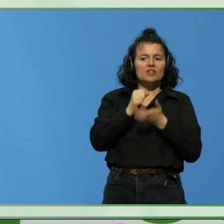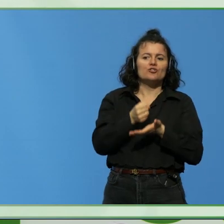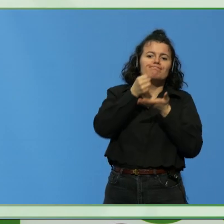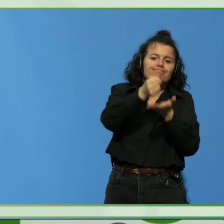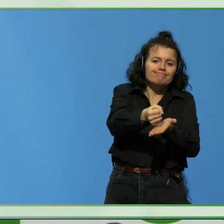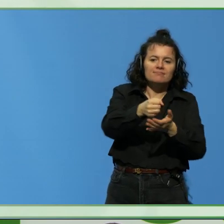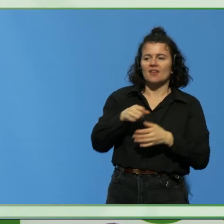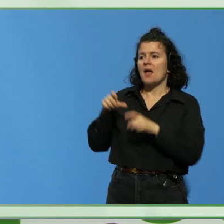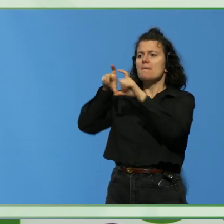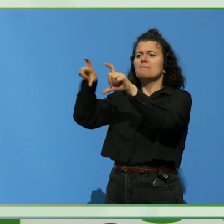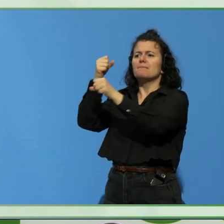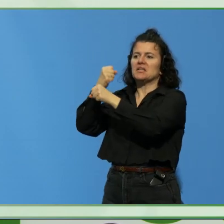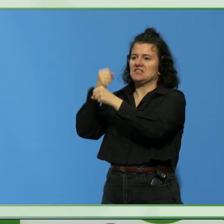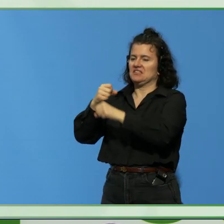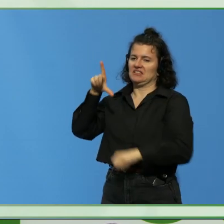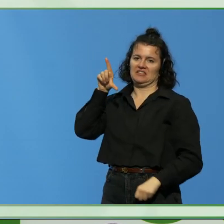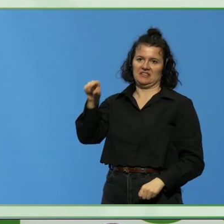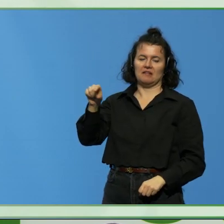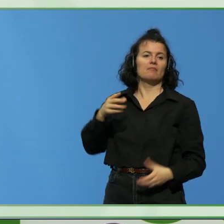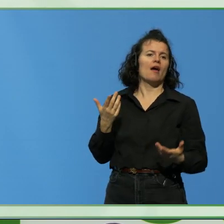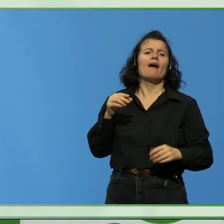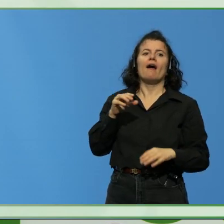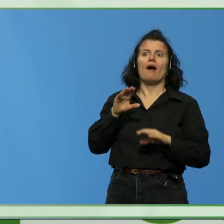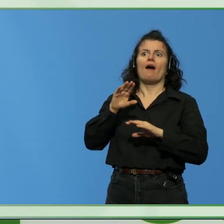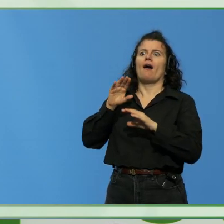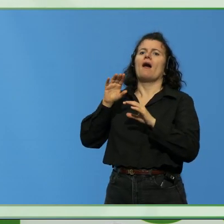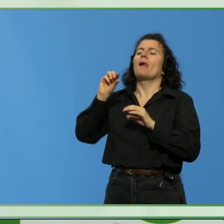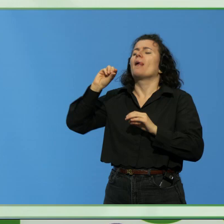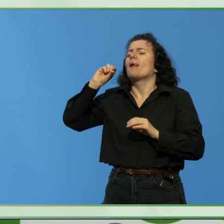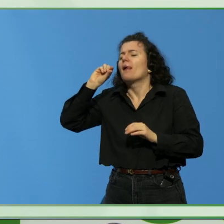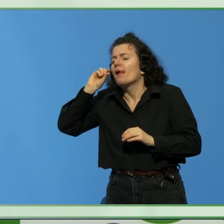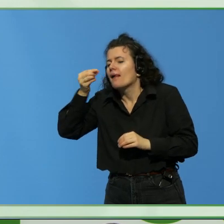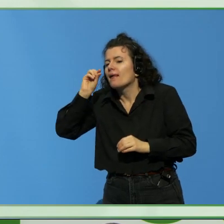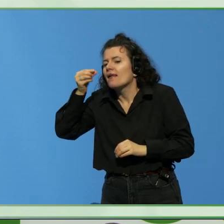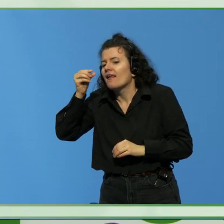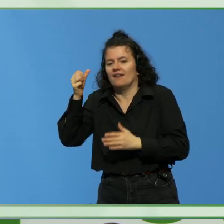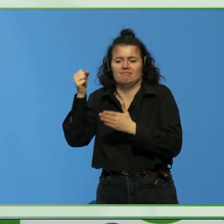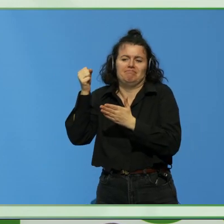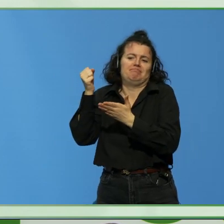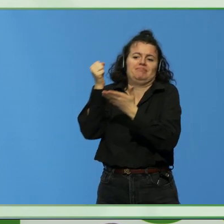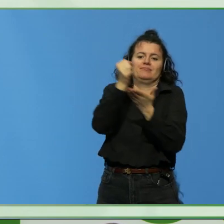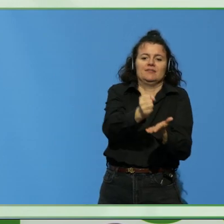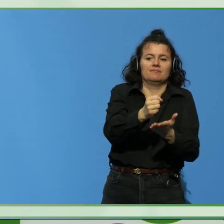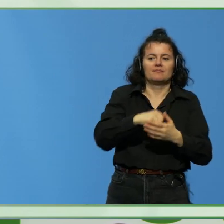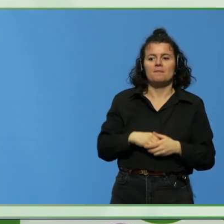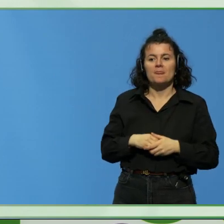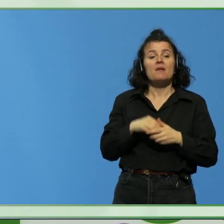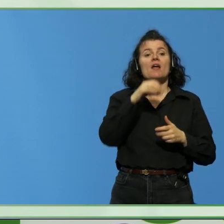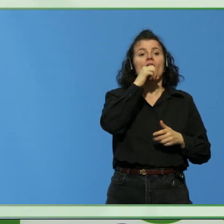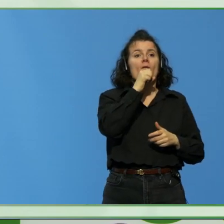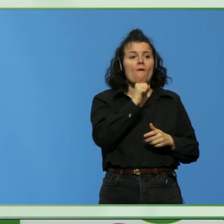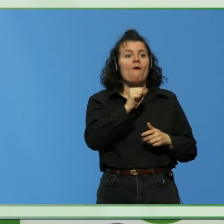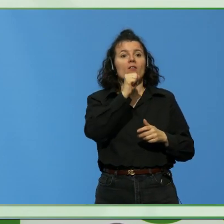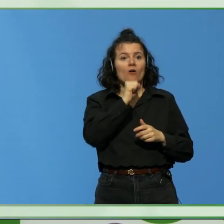say never. And the aging population only adds to this sector's burden, right? This